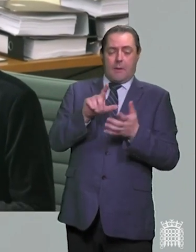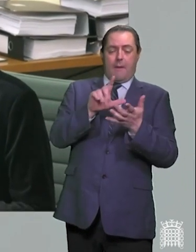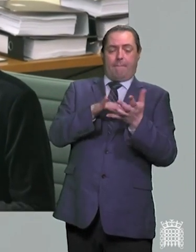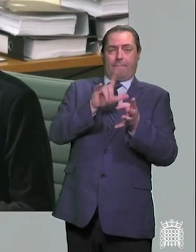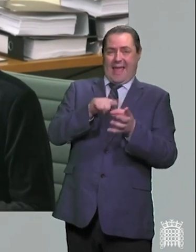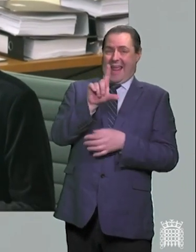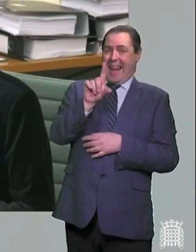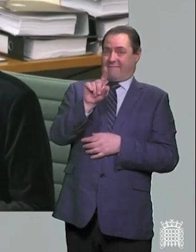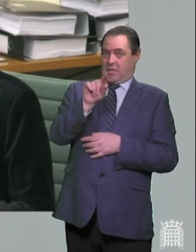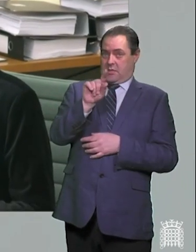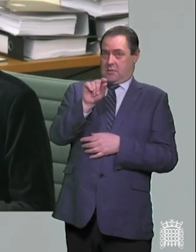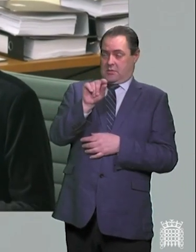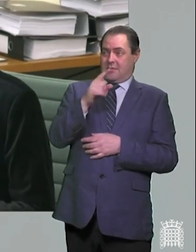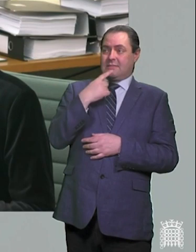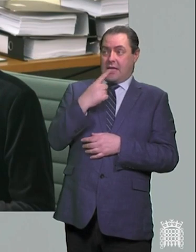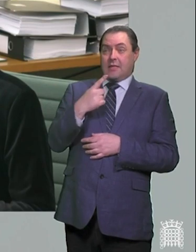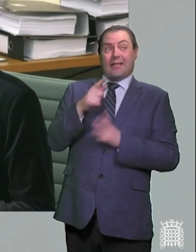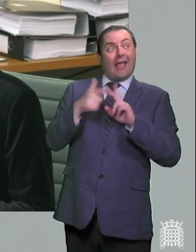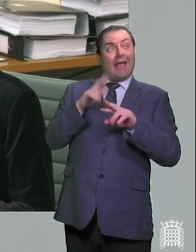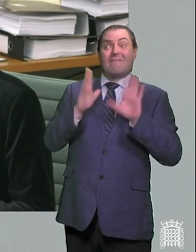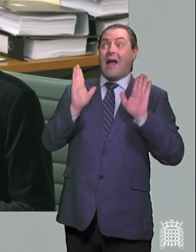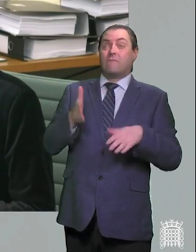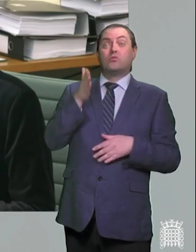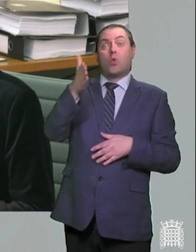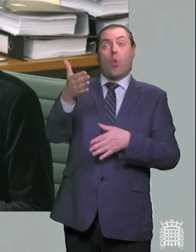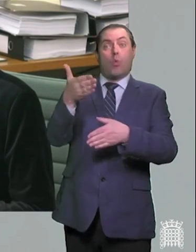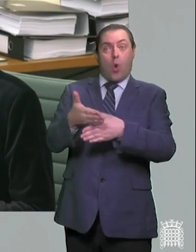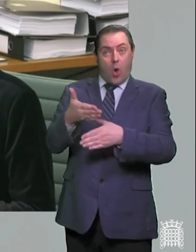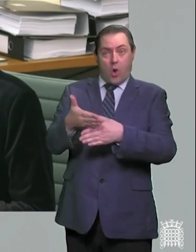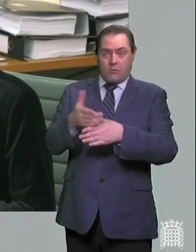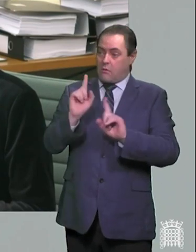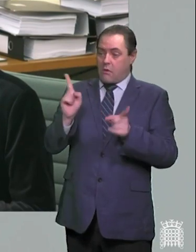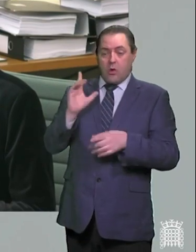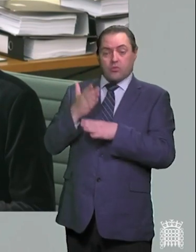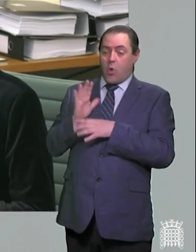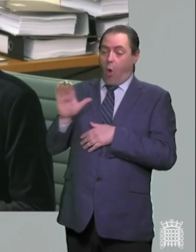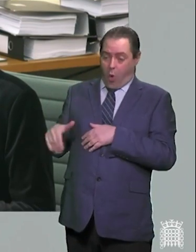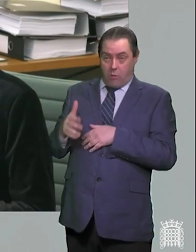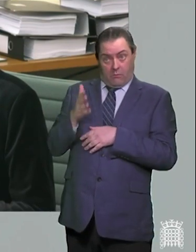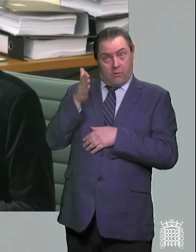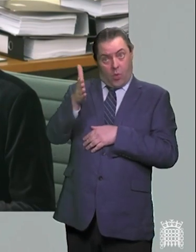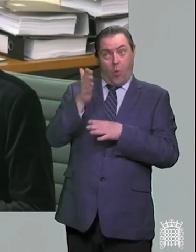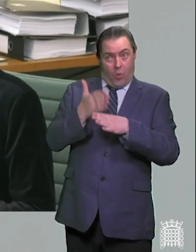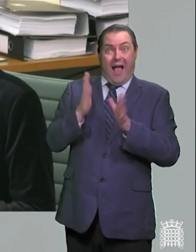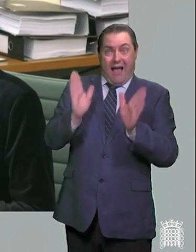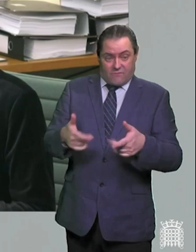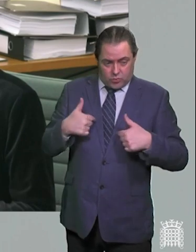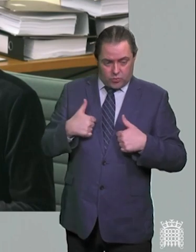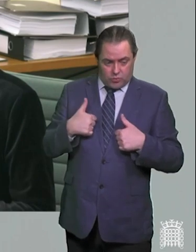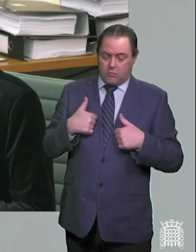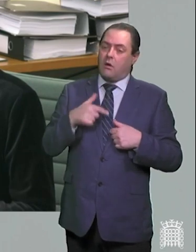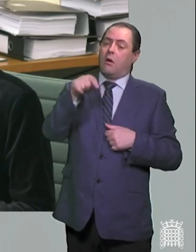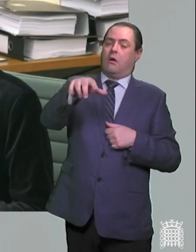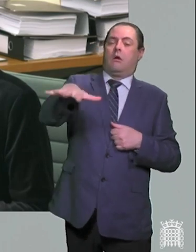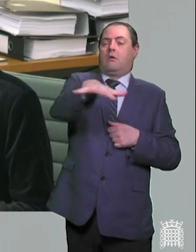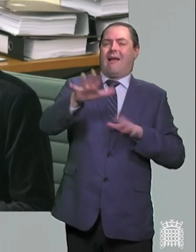of May that, and I quote, "If you must go to work and cannot work from home, you should do so provided that your workplace